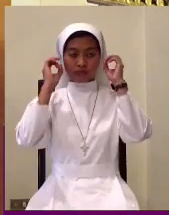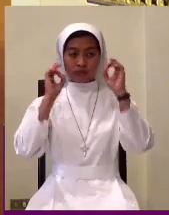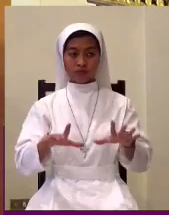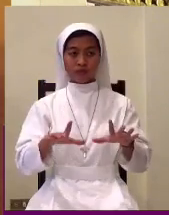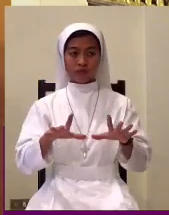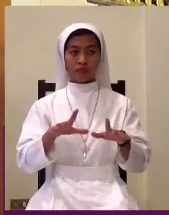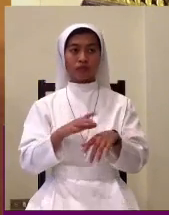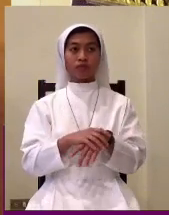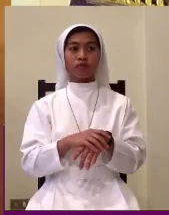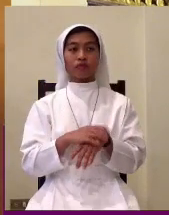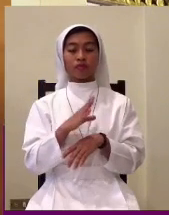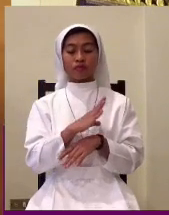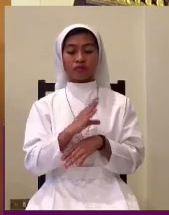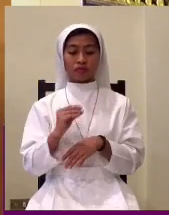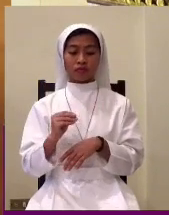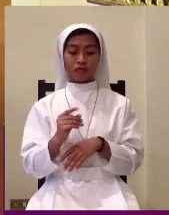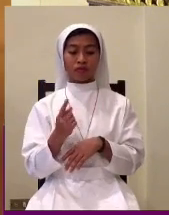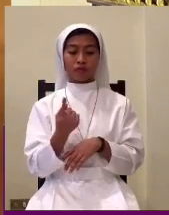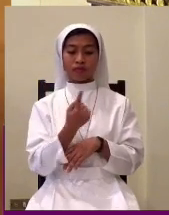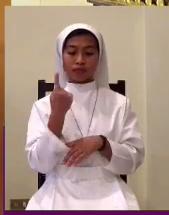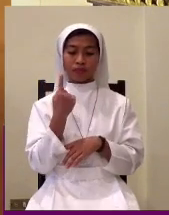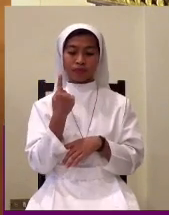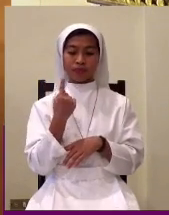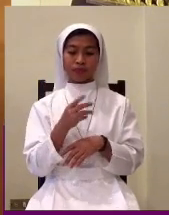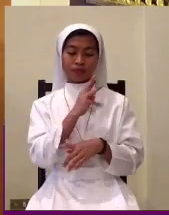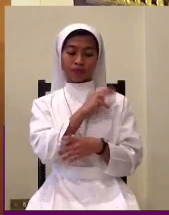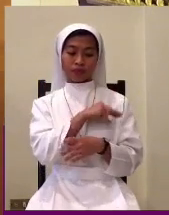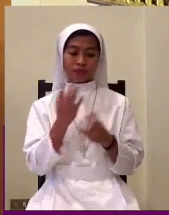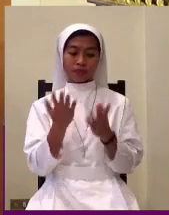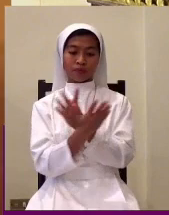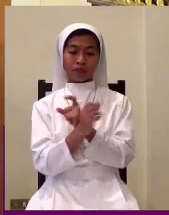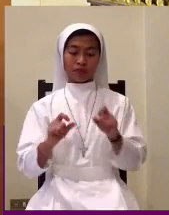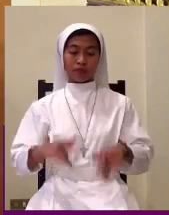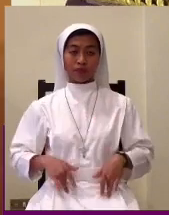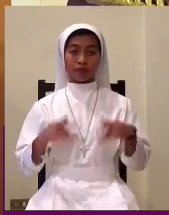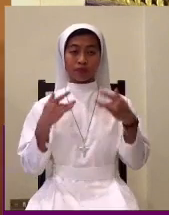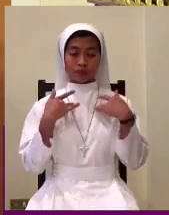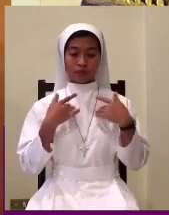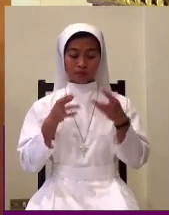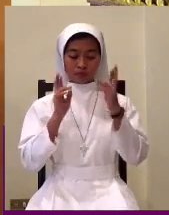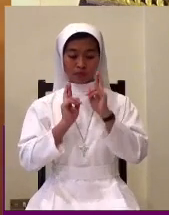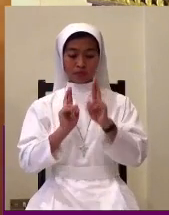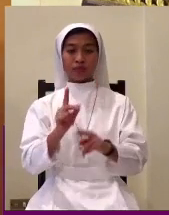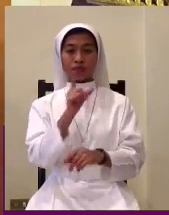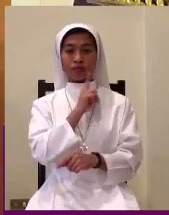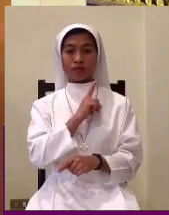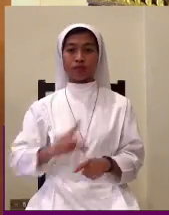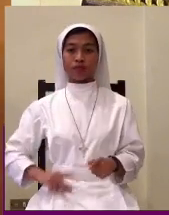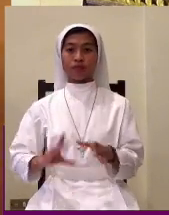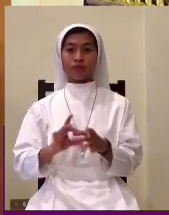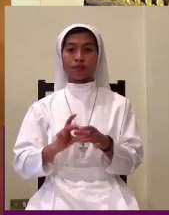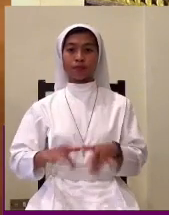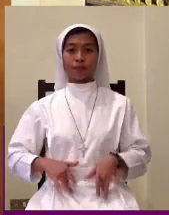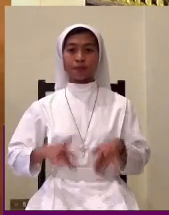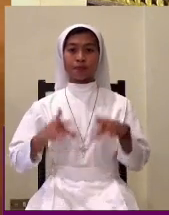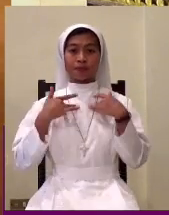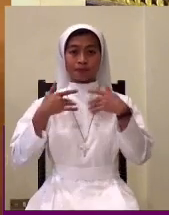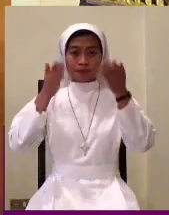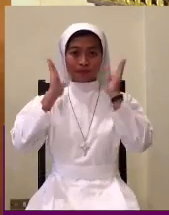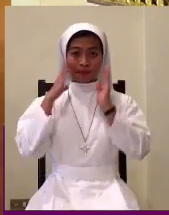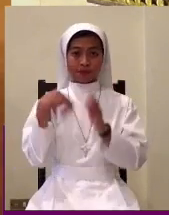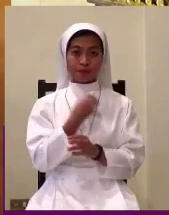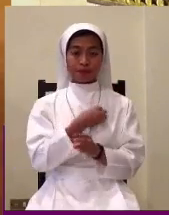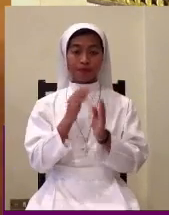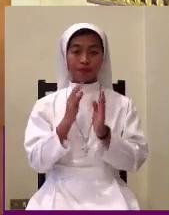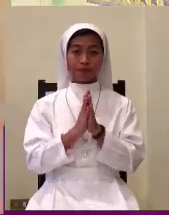mission to save life. Let us pray to the Lord. Lord of life, hear our prayer. We now